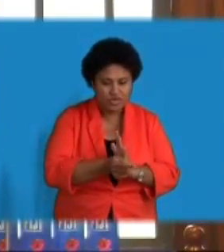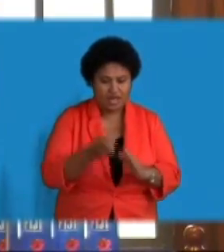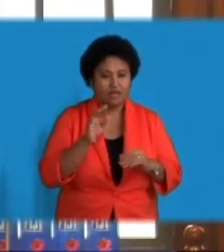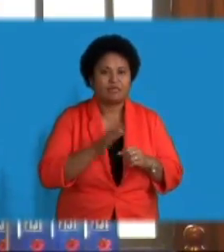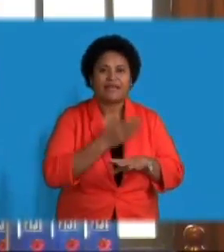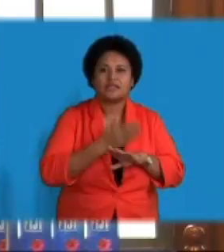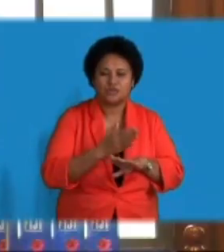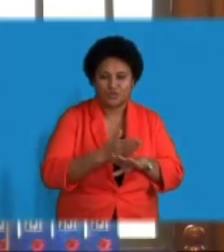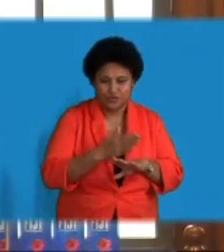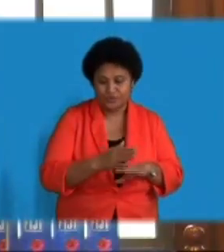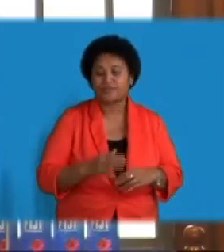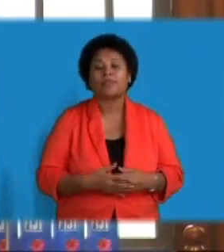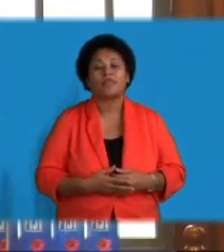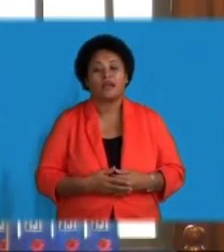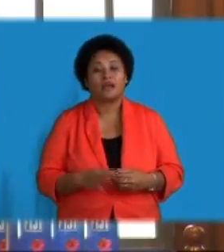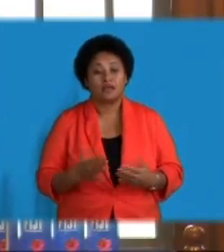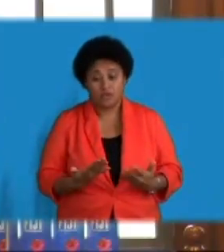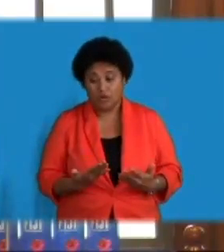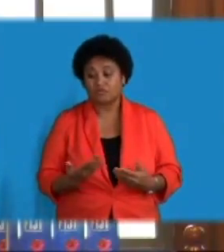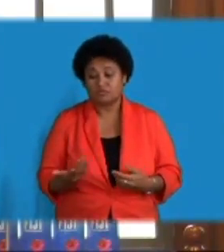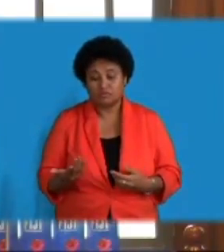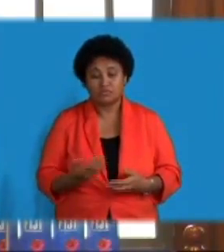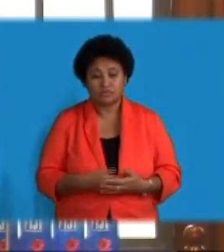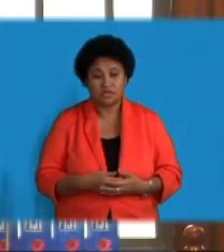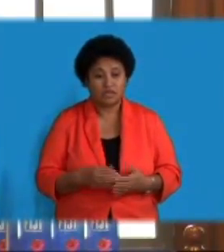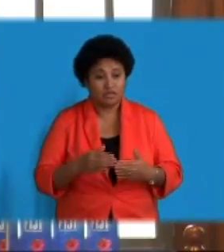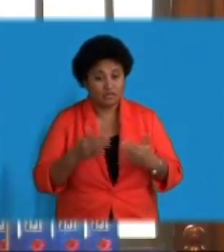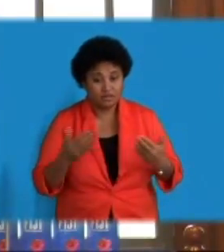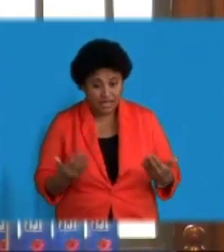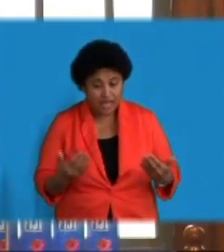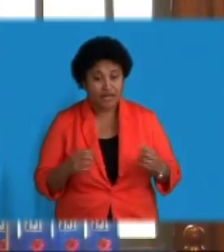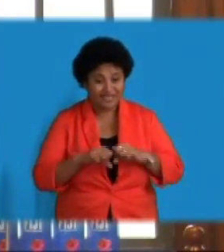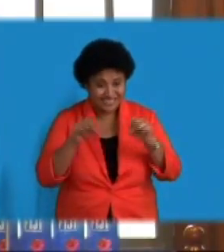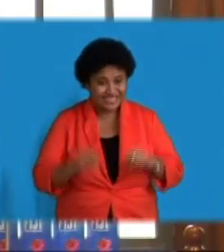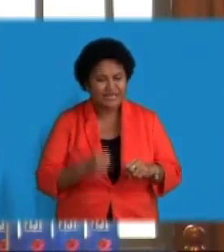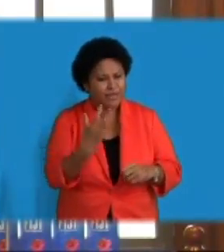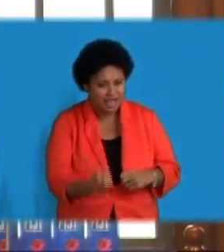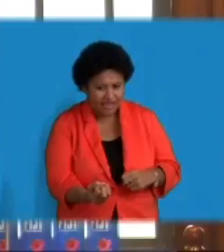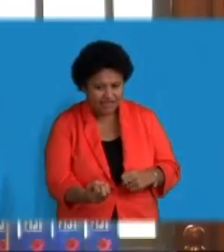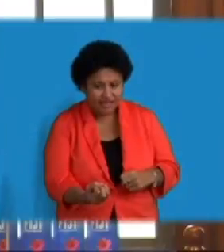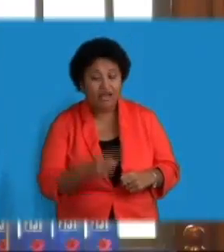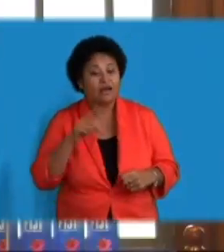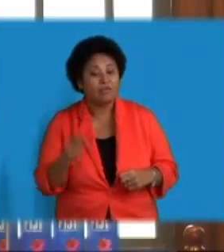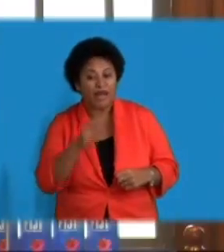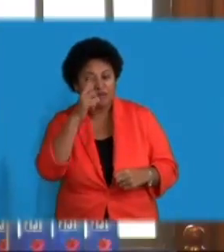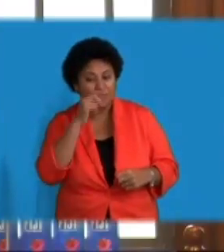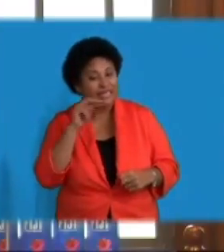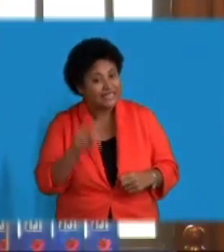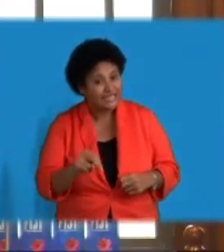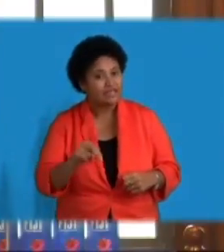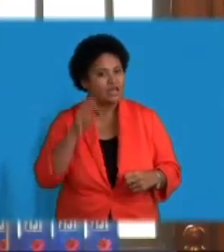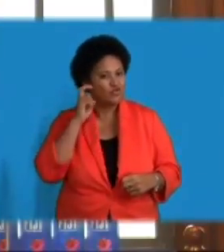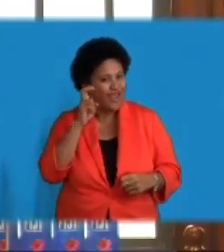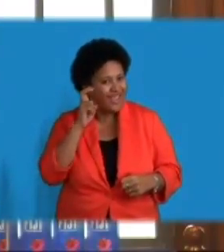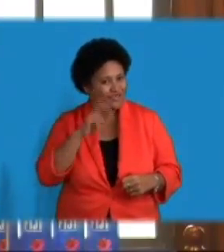the system is here, Madam Speaker, and all what has to be done is people to be trained to understand the system